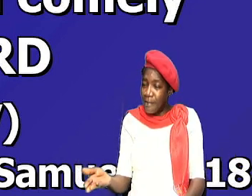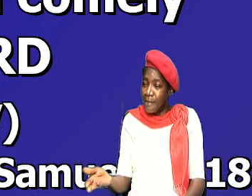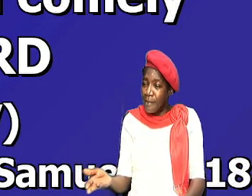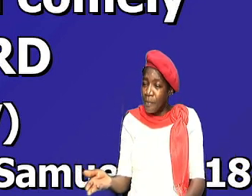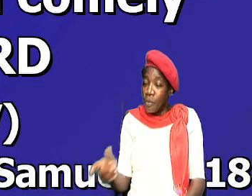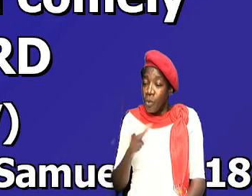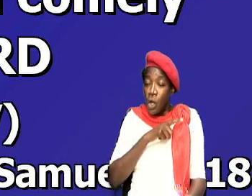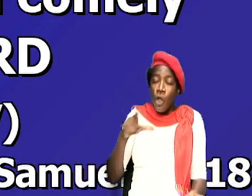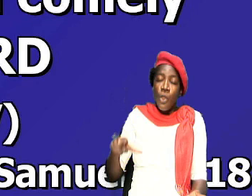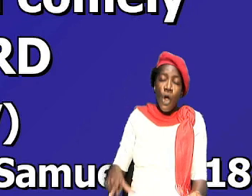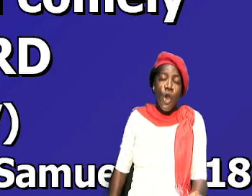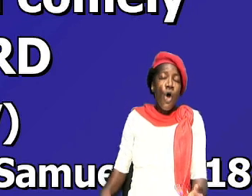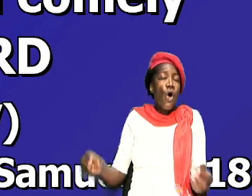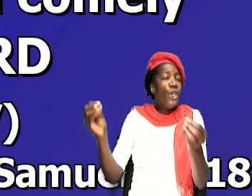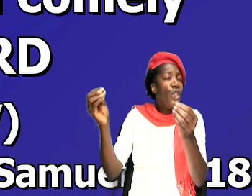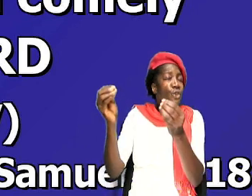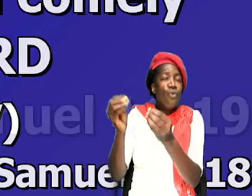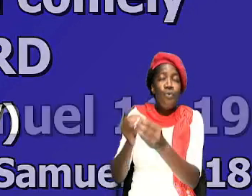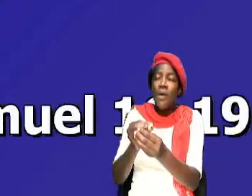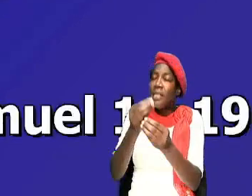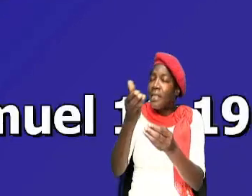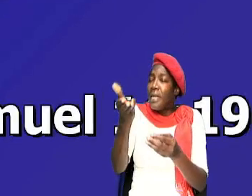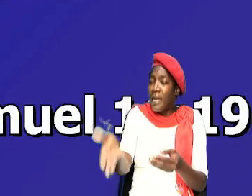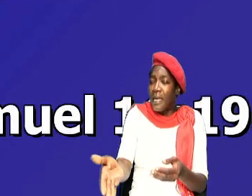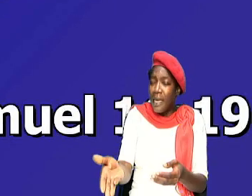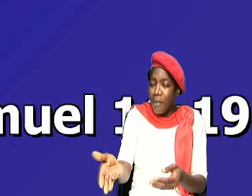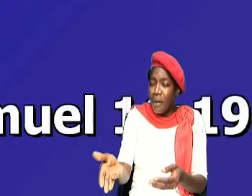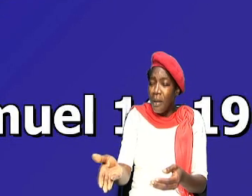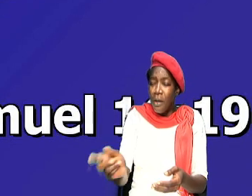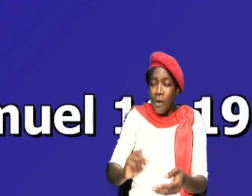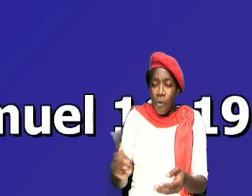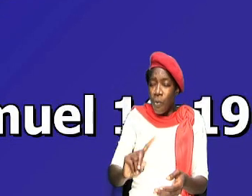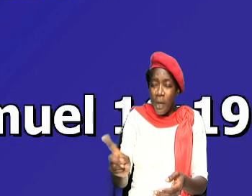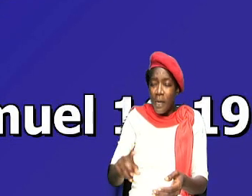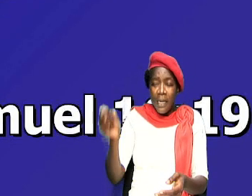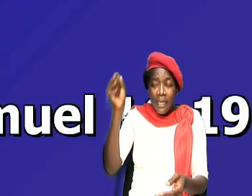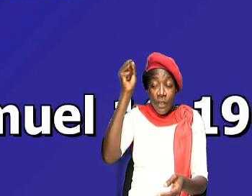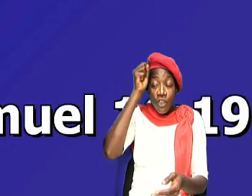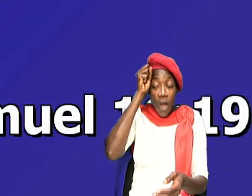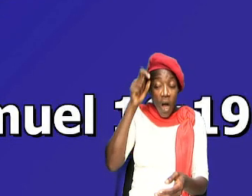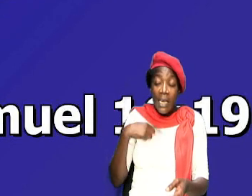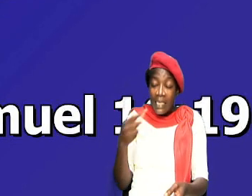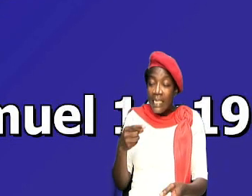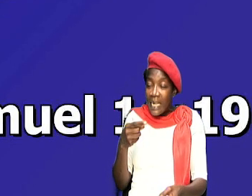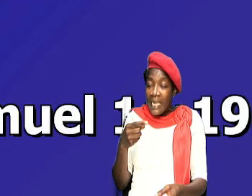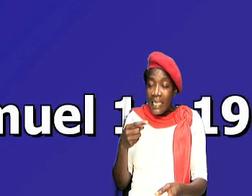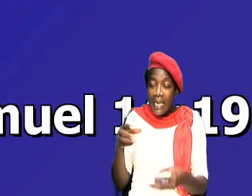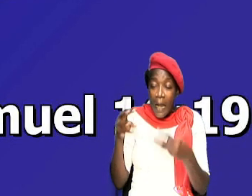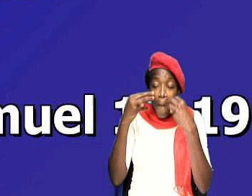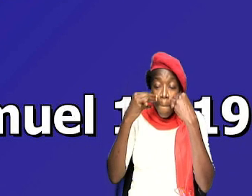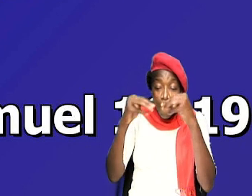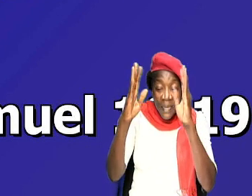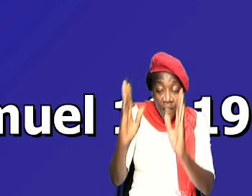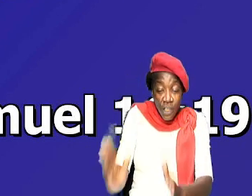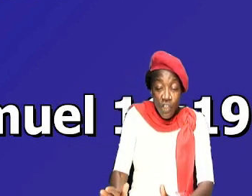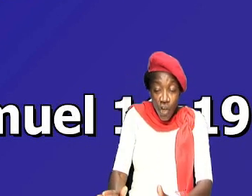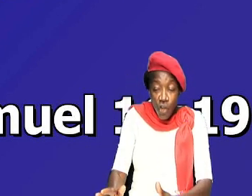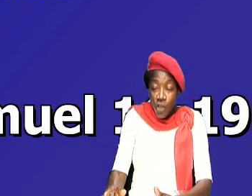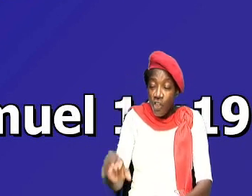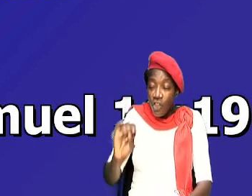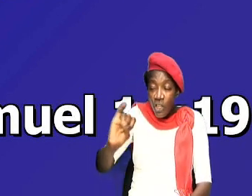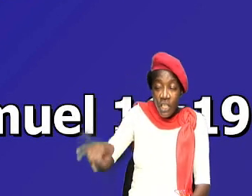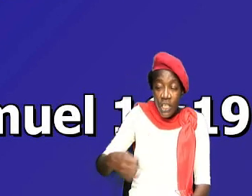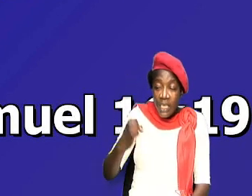and the Lord is with him. Wherefore Saul sent messengers unto Jesse, and said, send